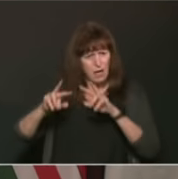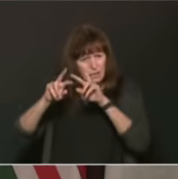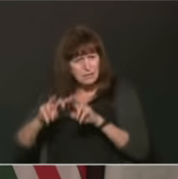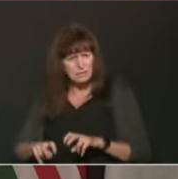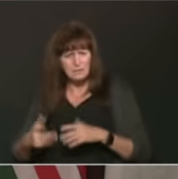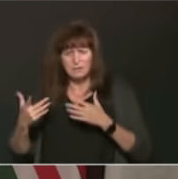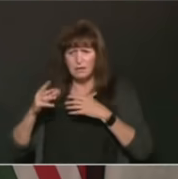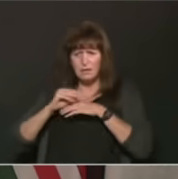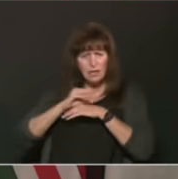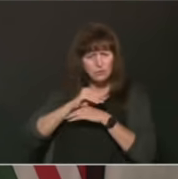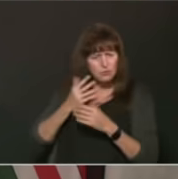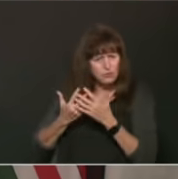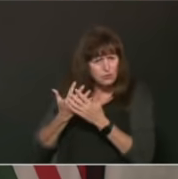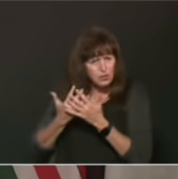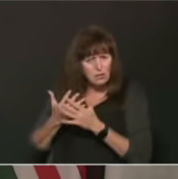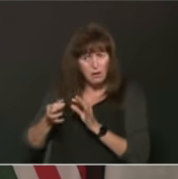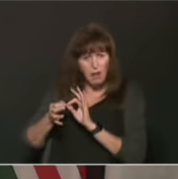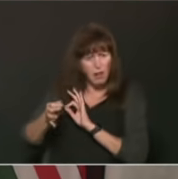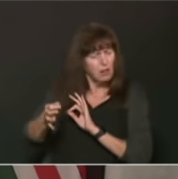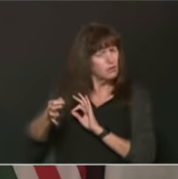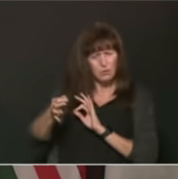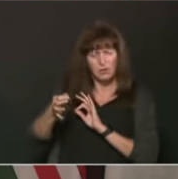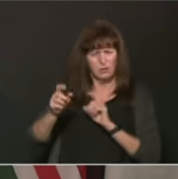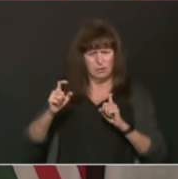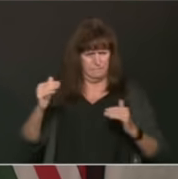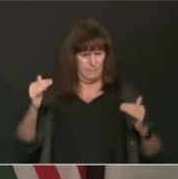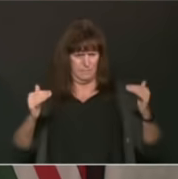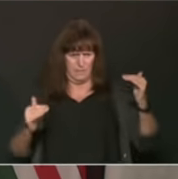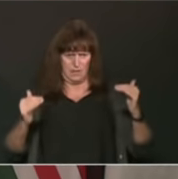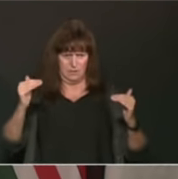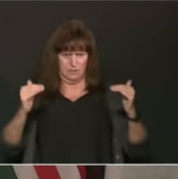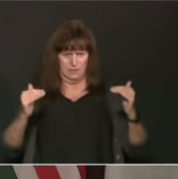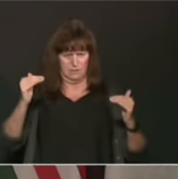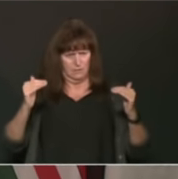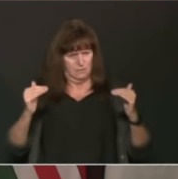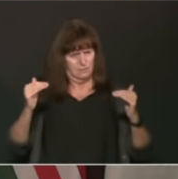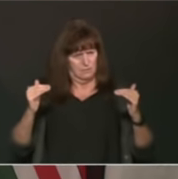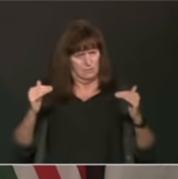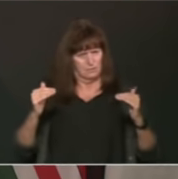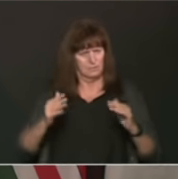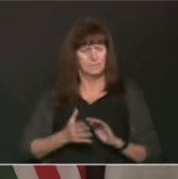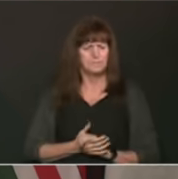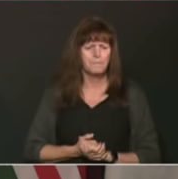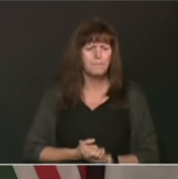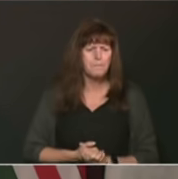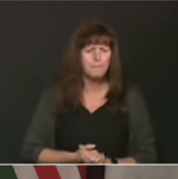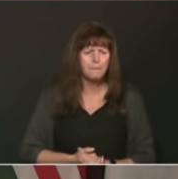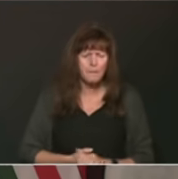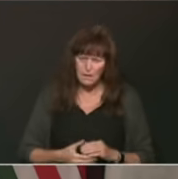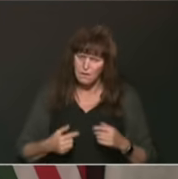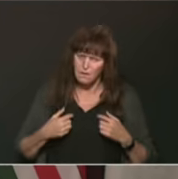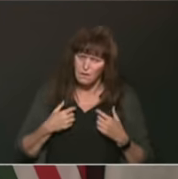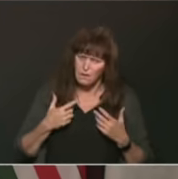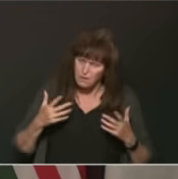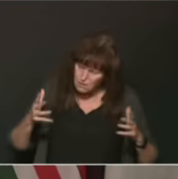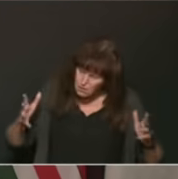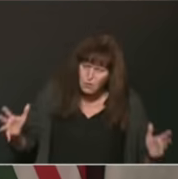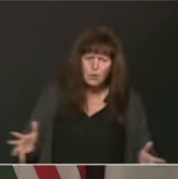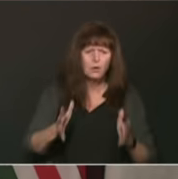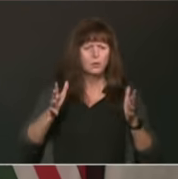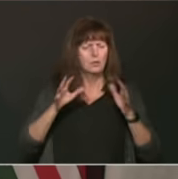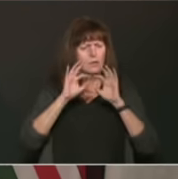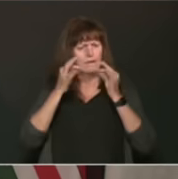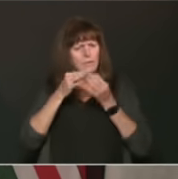So it does need to be balanced. I do strongly encourage our primary care partners to have a balance within their